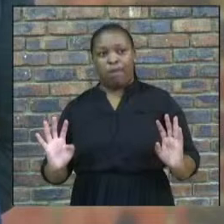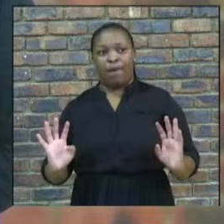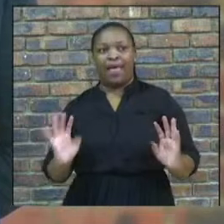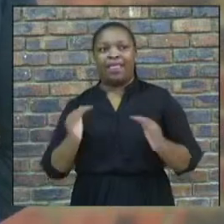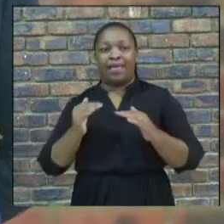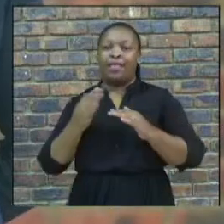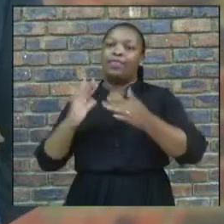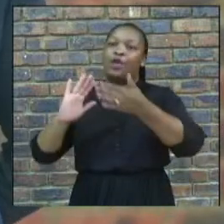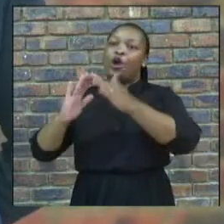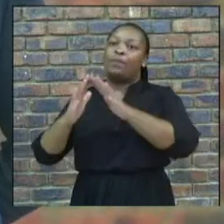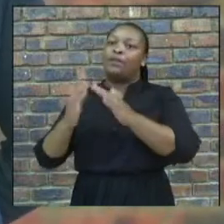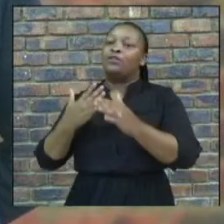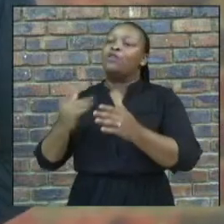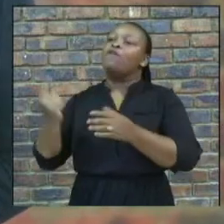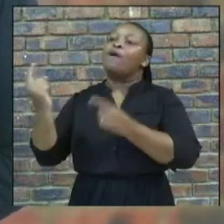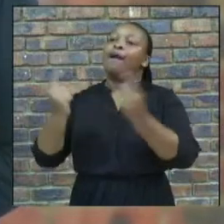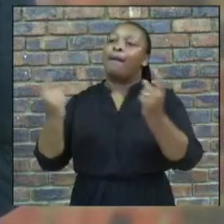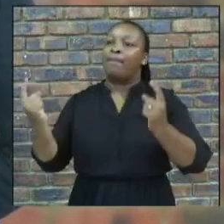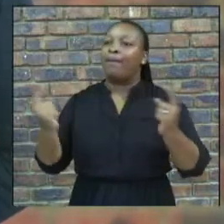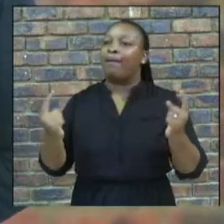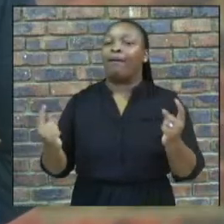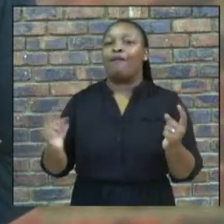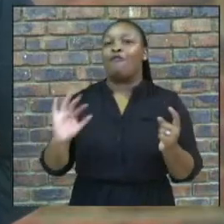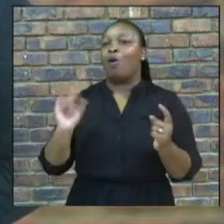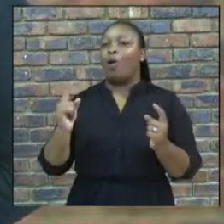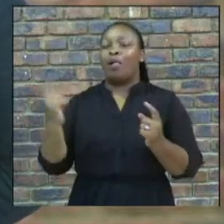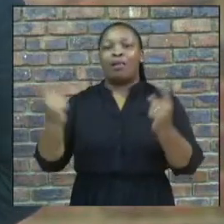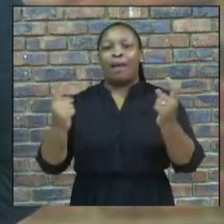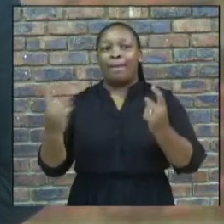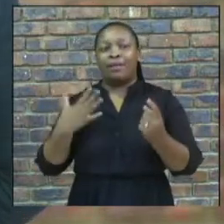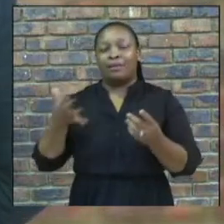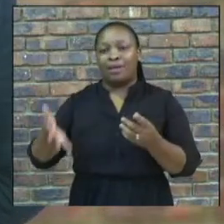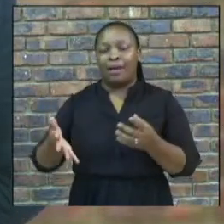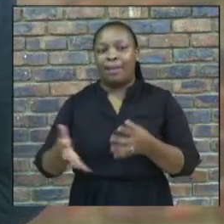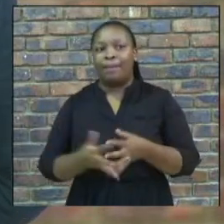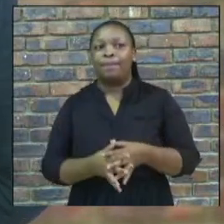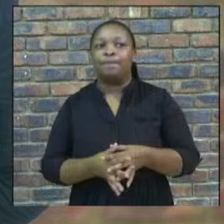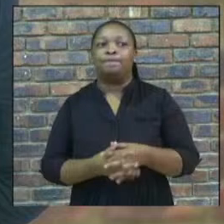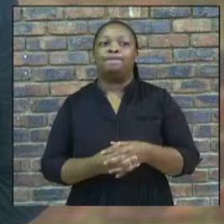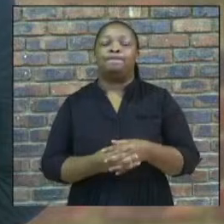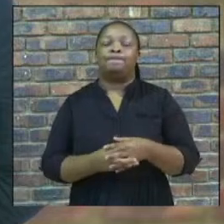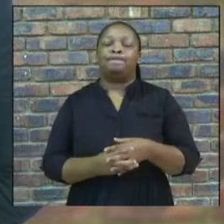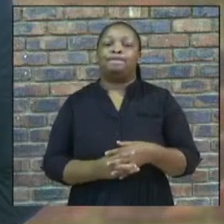to also contribute to the development of this bill.